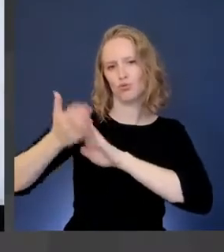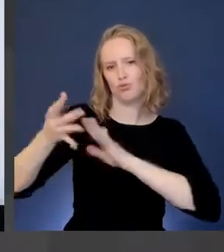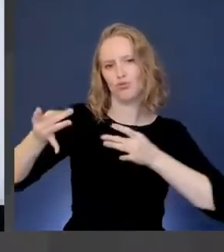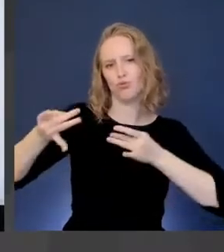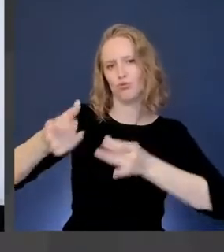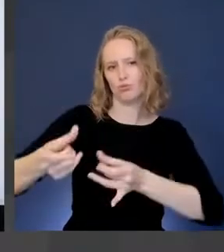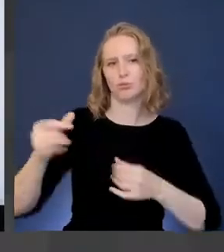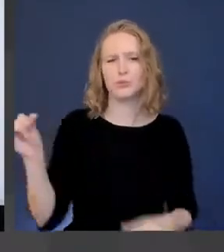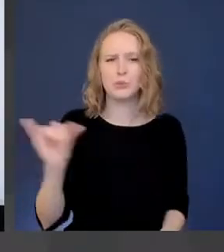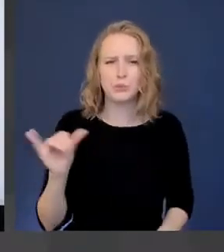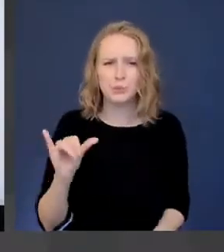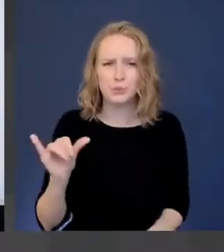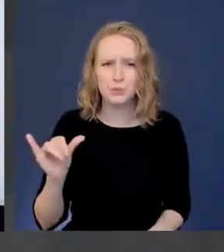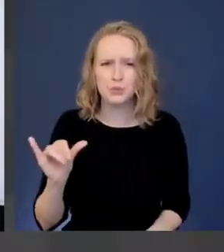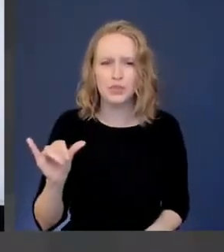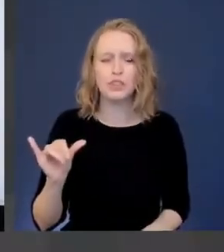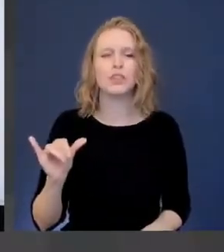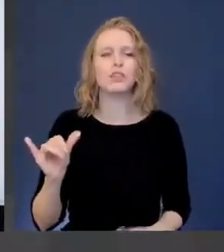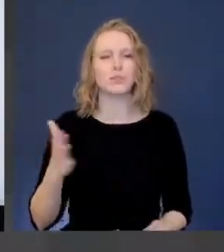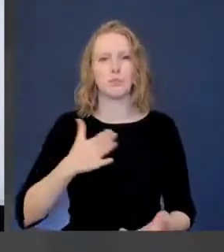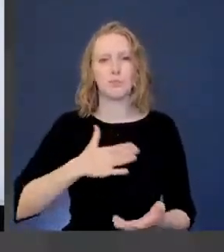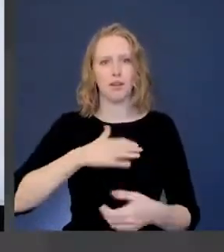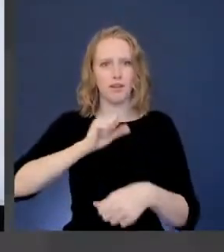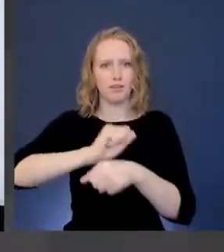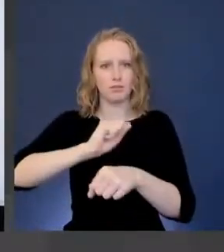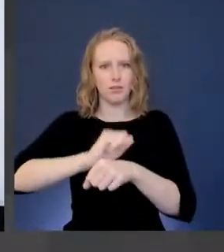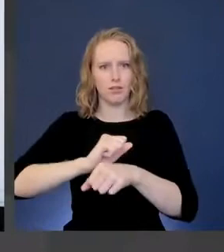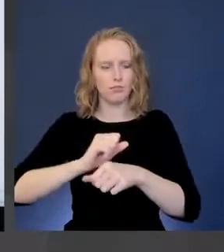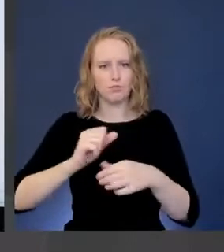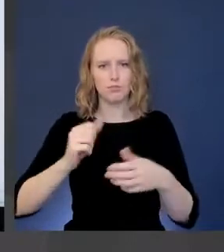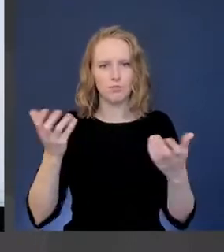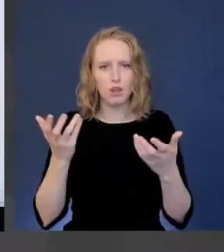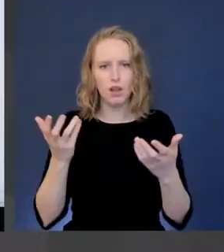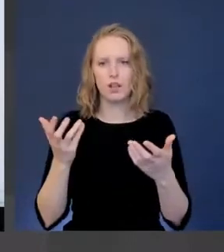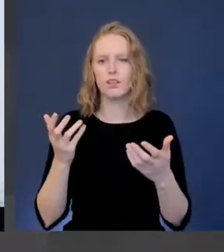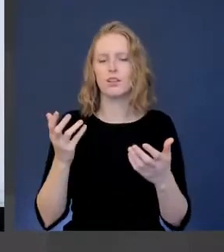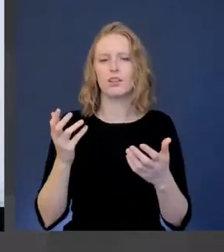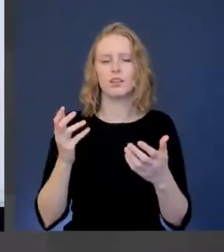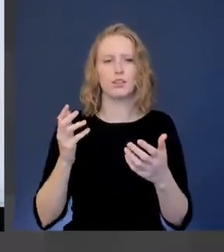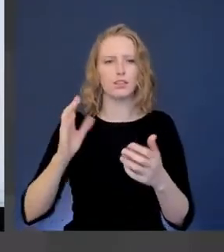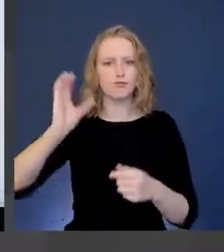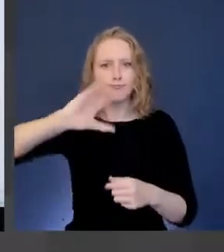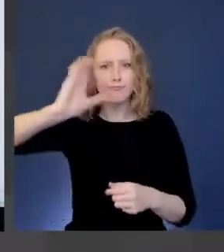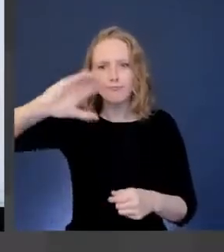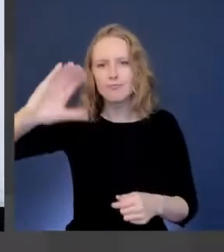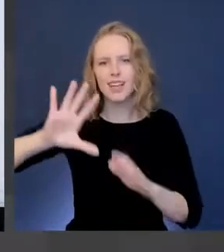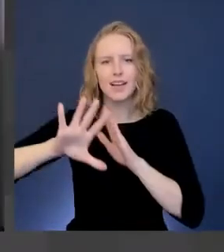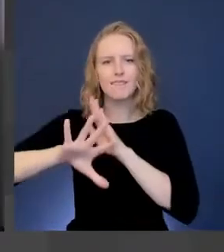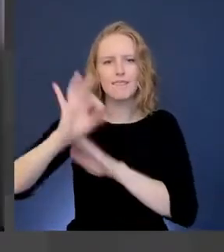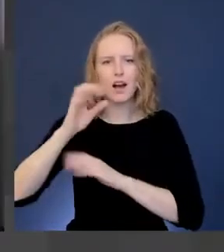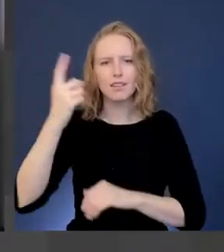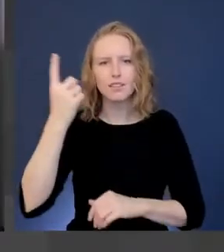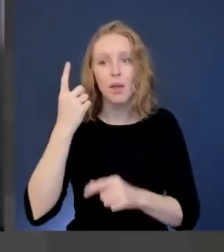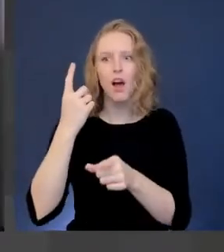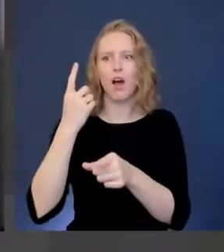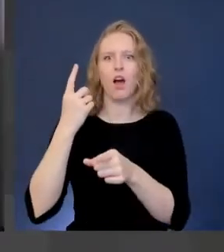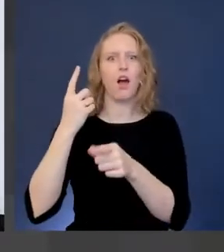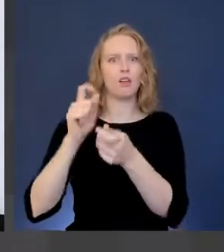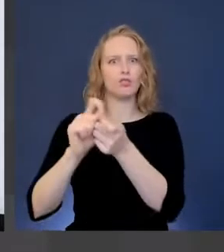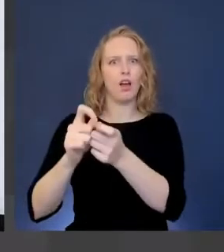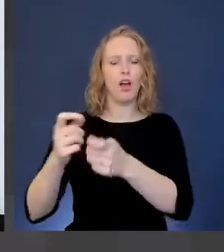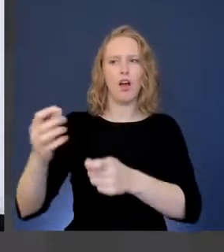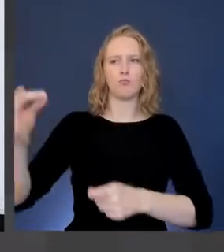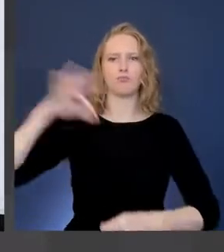about my job is just finding something which can give a big benefit, and then just